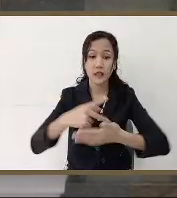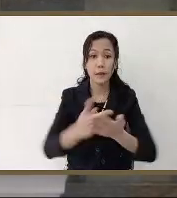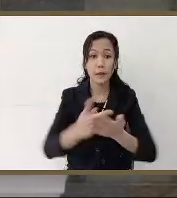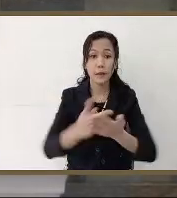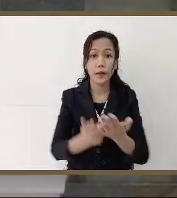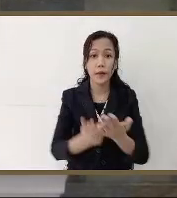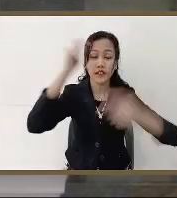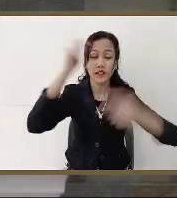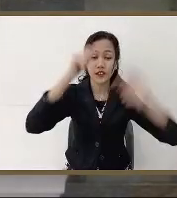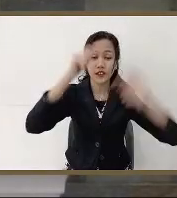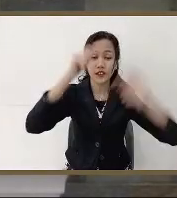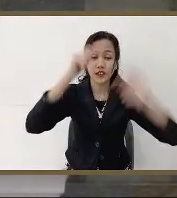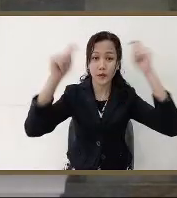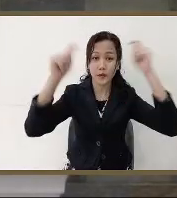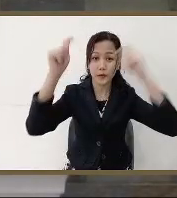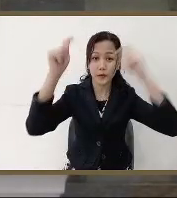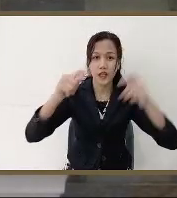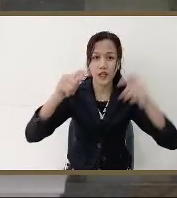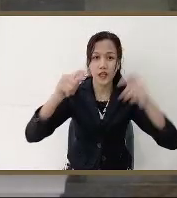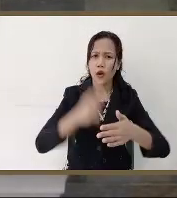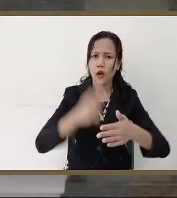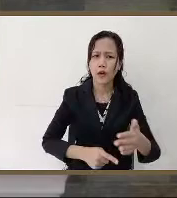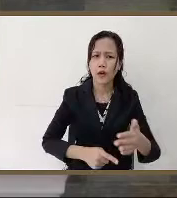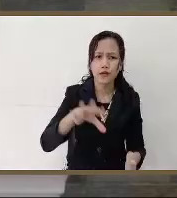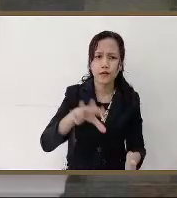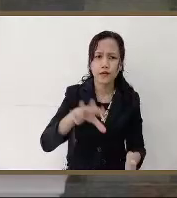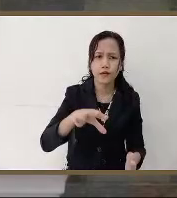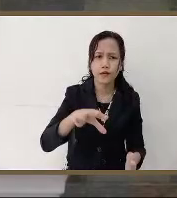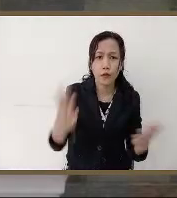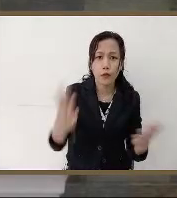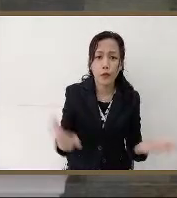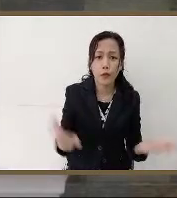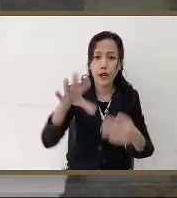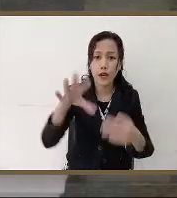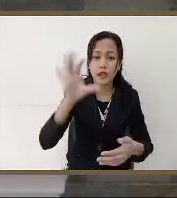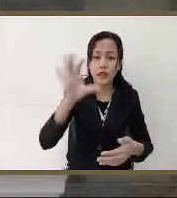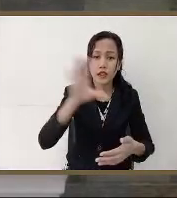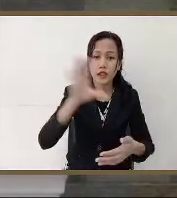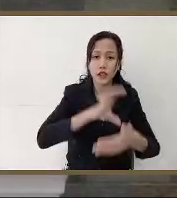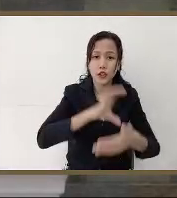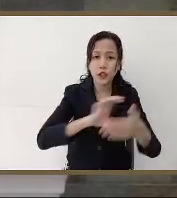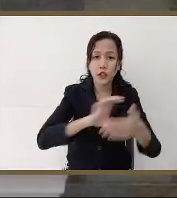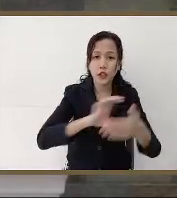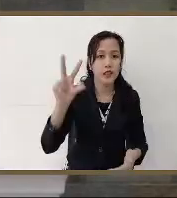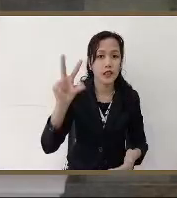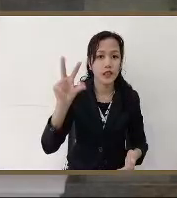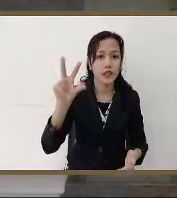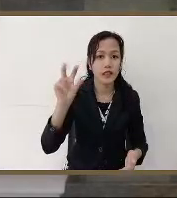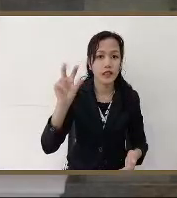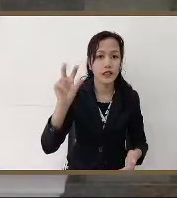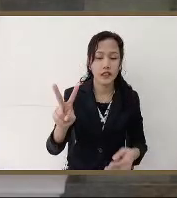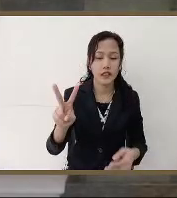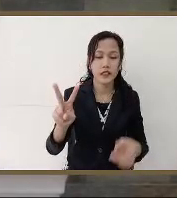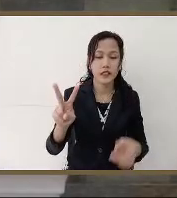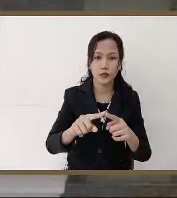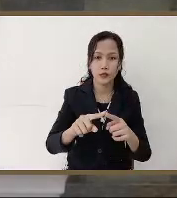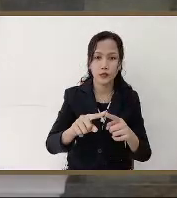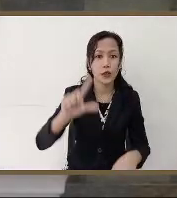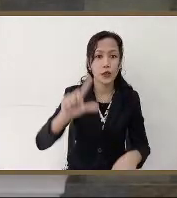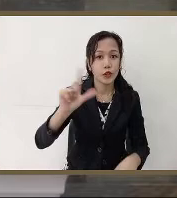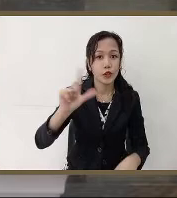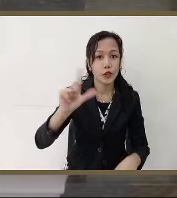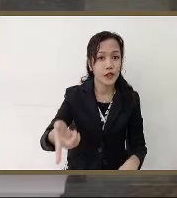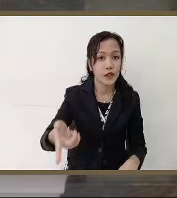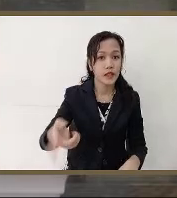naman mula, saan naman po chapter natin makikita yan? Mula chapter 13 hanggang chapter 24.